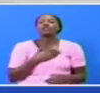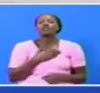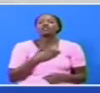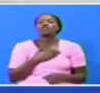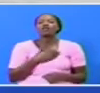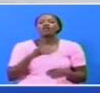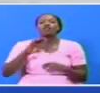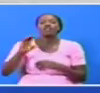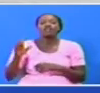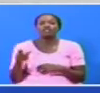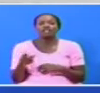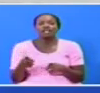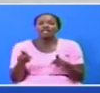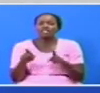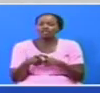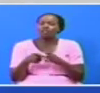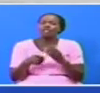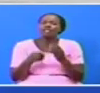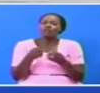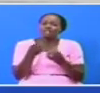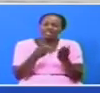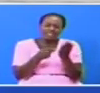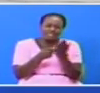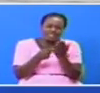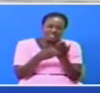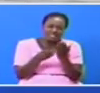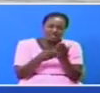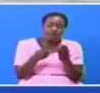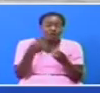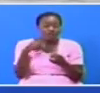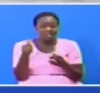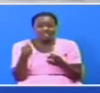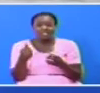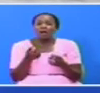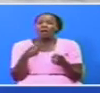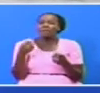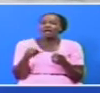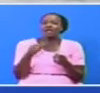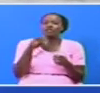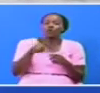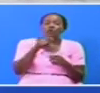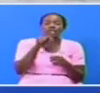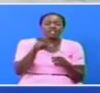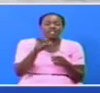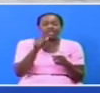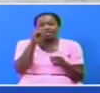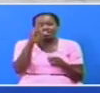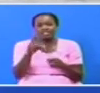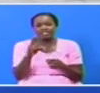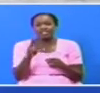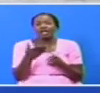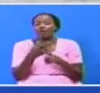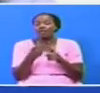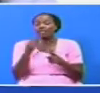kamishina huyo amesema watachapisha majina ya wale wote ambao wamedinda kuchukua vitambulisho vyao kutoka kwa ofisi ya msajili licha vitambulisho